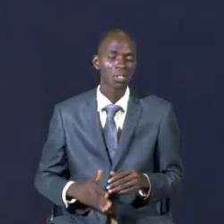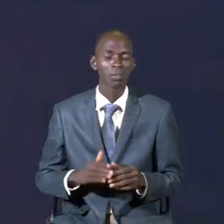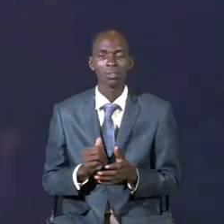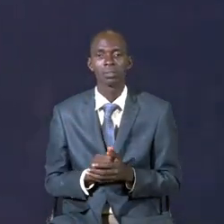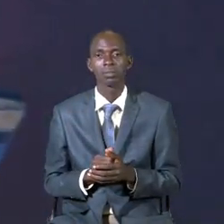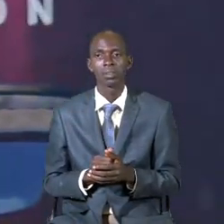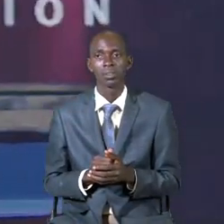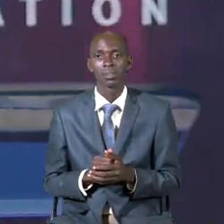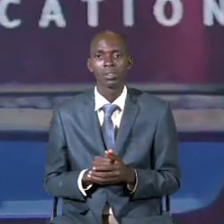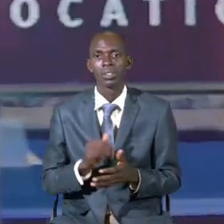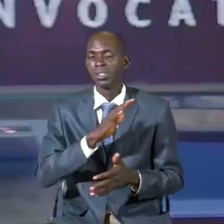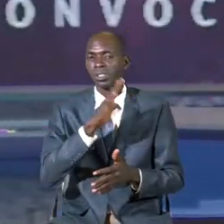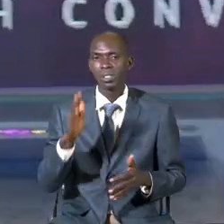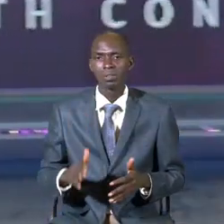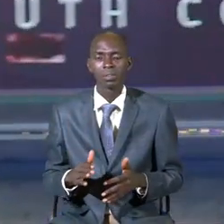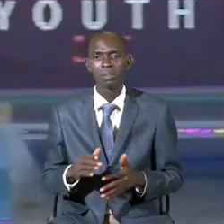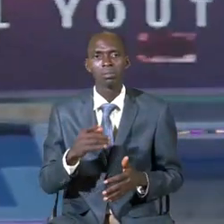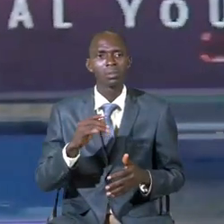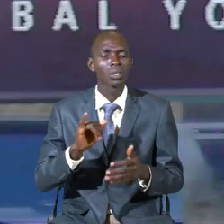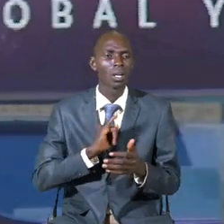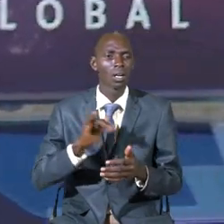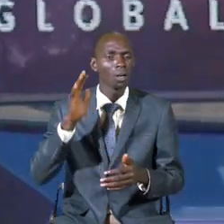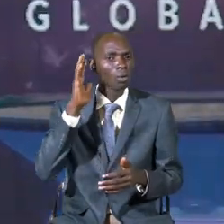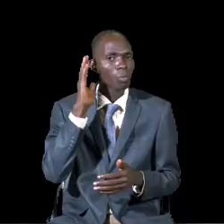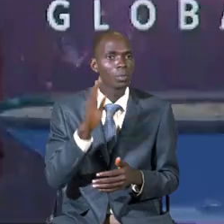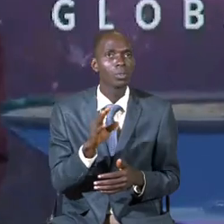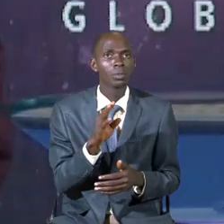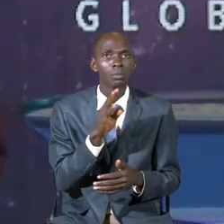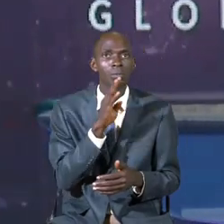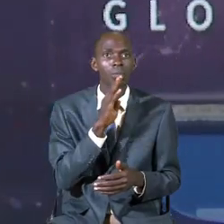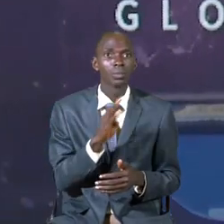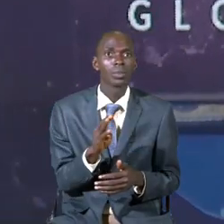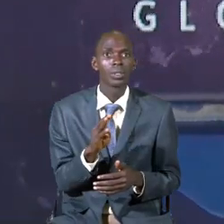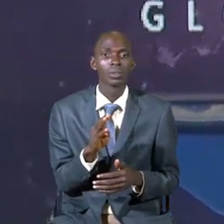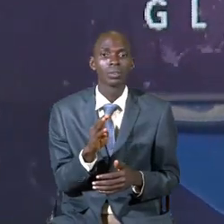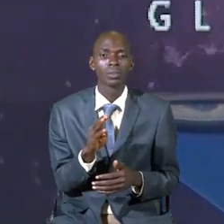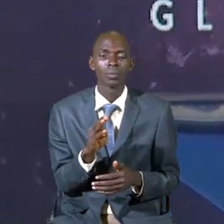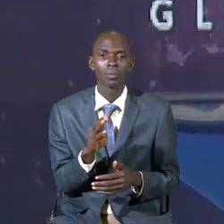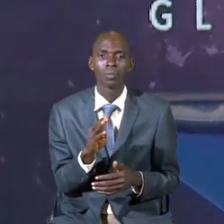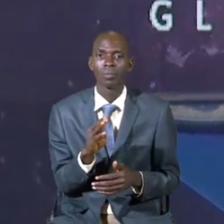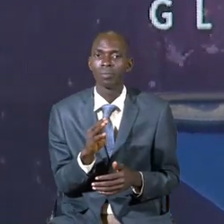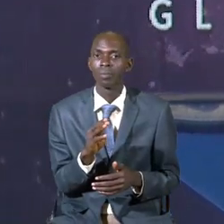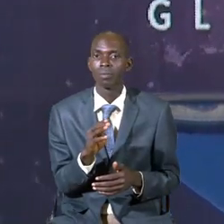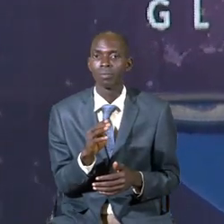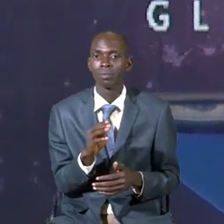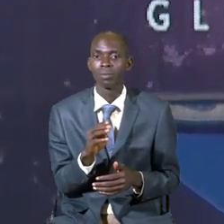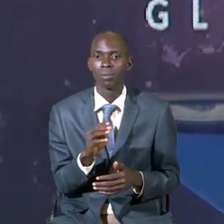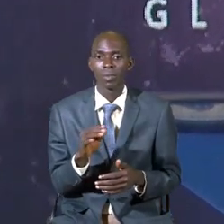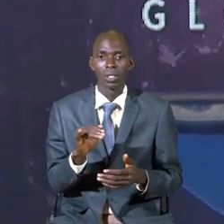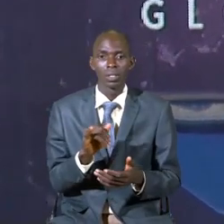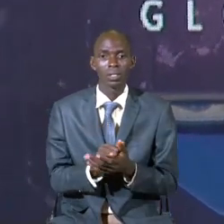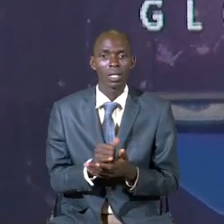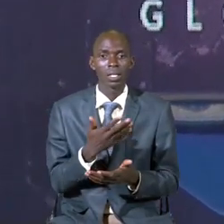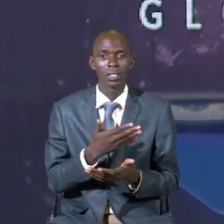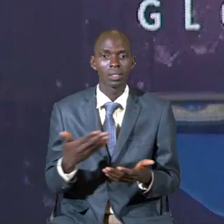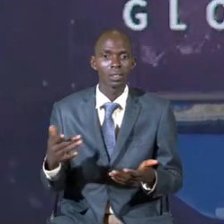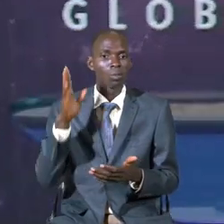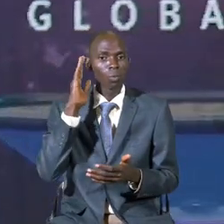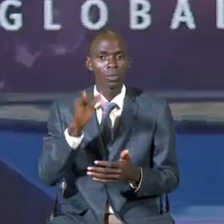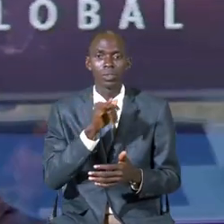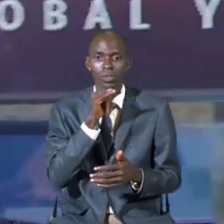i'm going to deceive the boss to get what i want to get that thing will not last